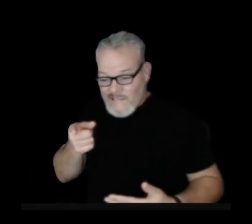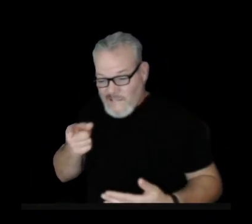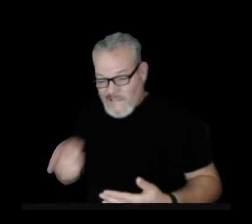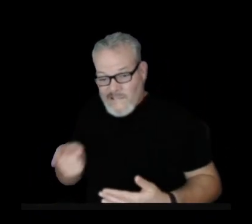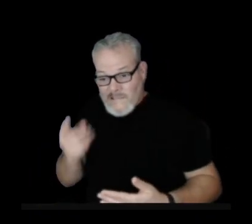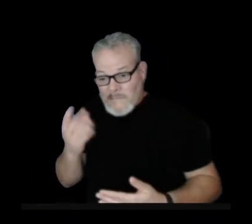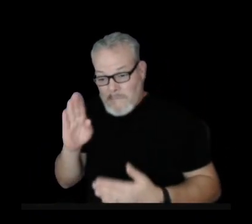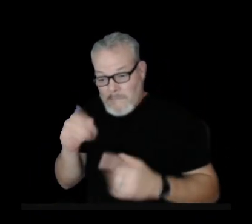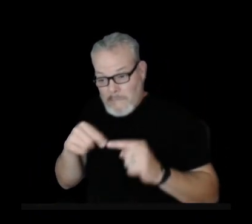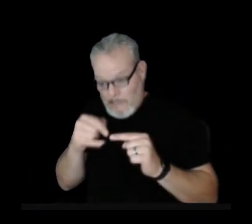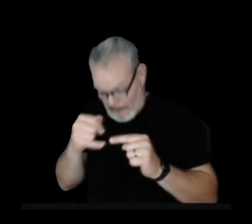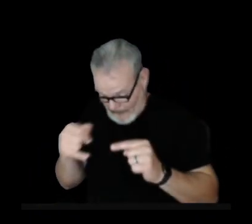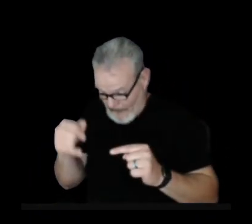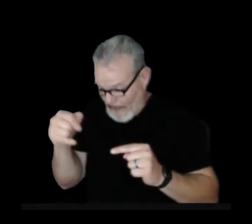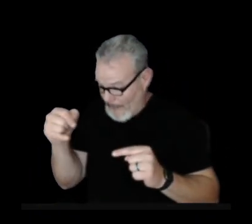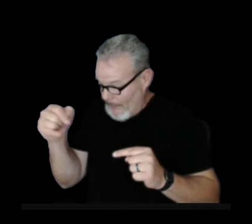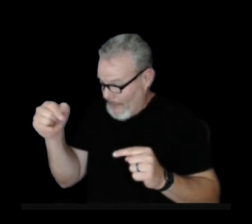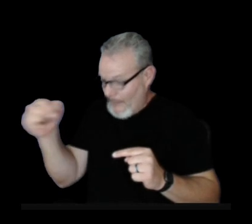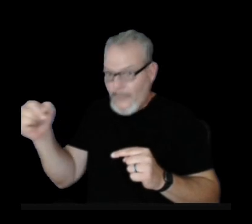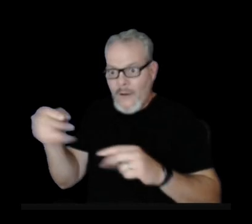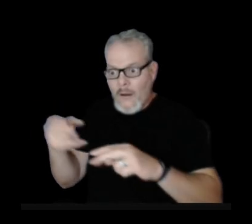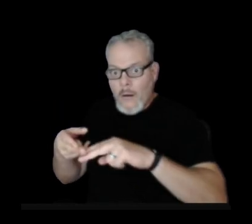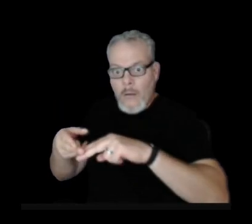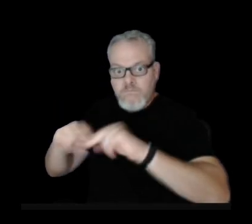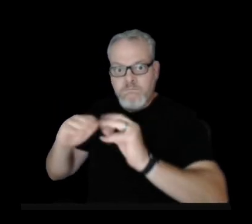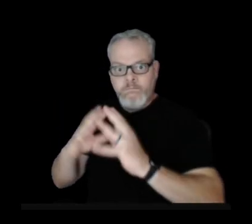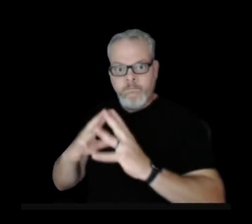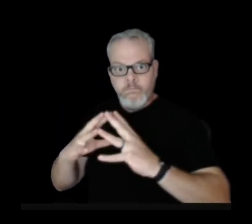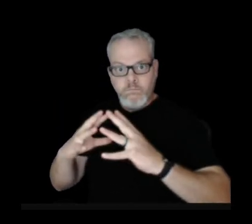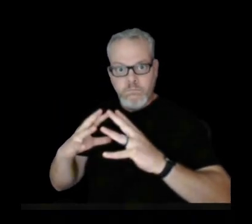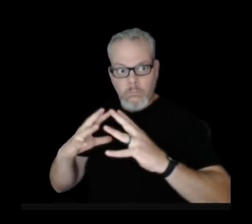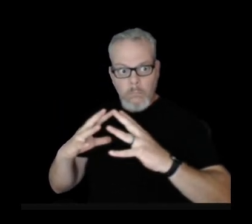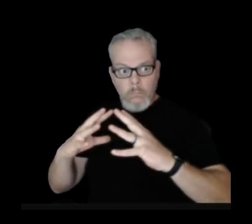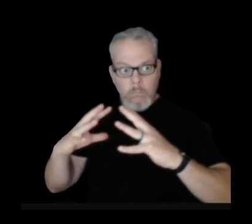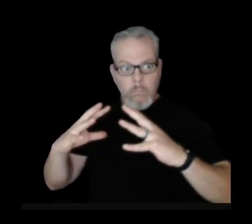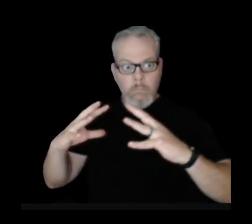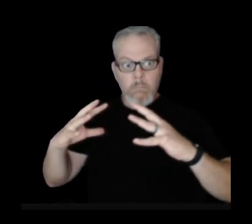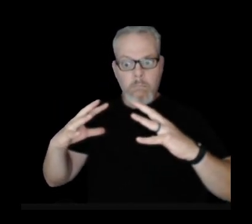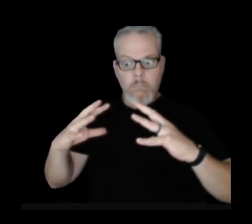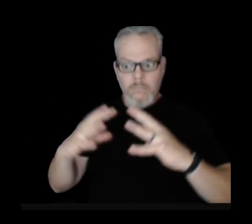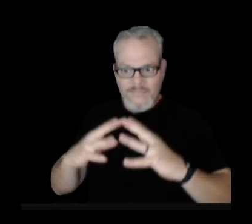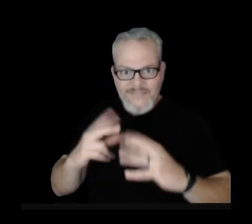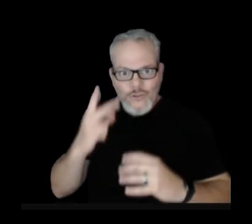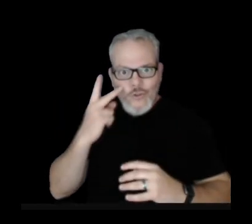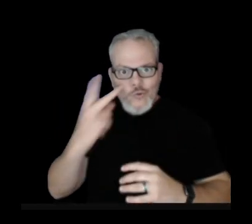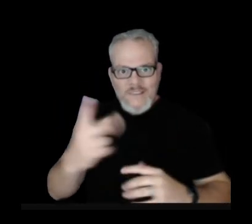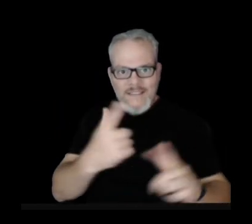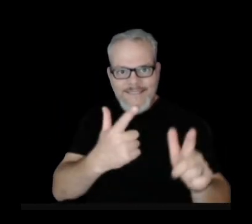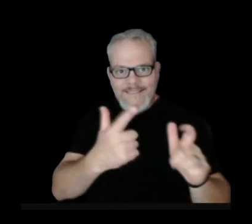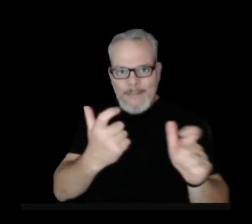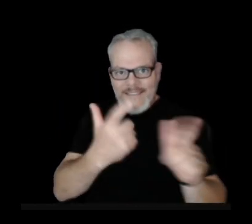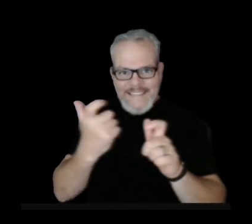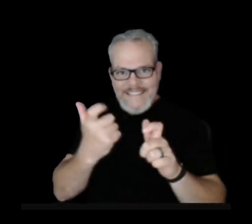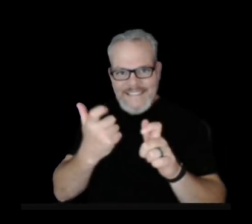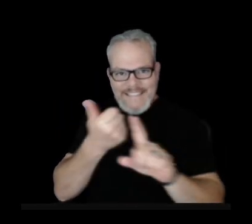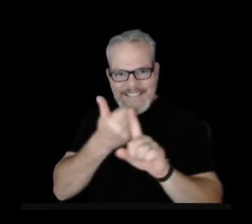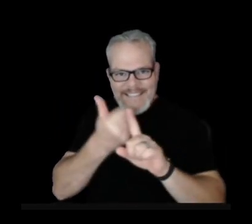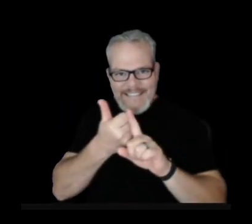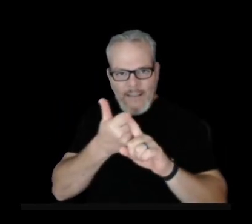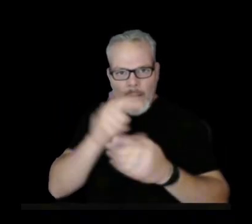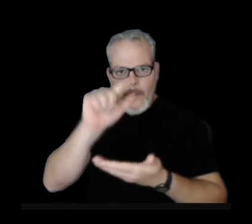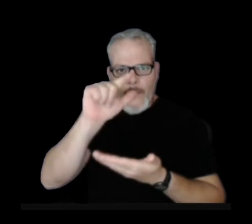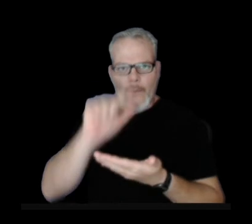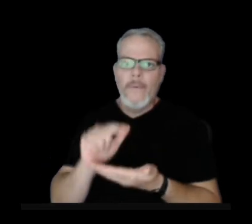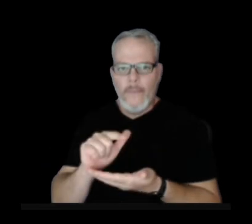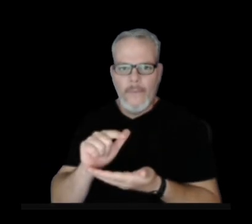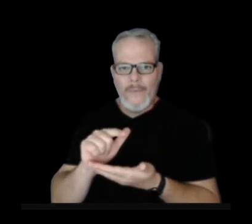inflating at the summit, showing magmas coming to the volcano. But as you can see, the rate of inflation is lower than at some other times